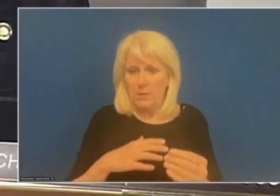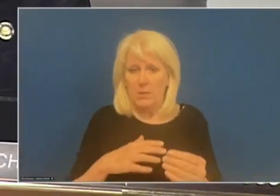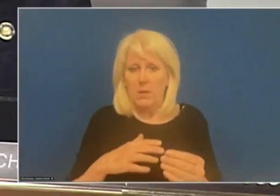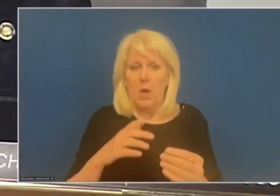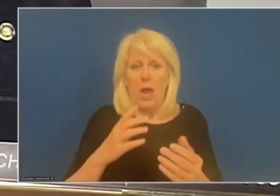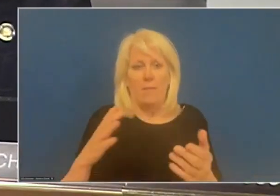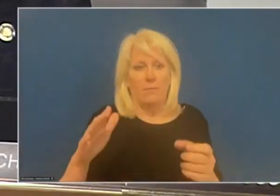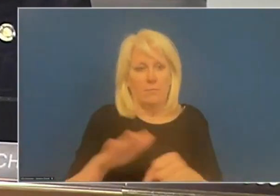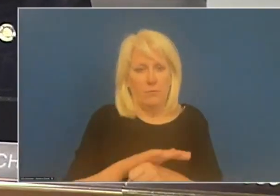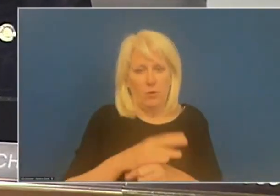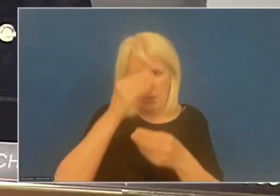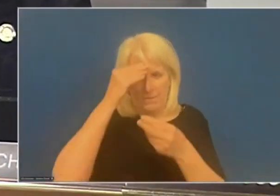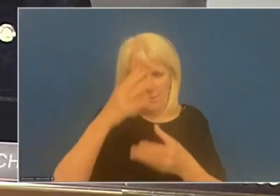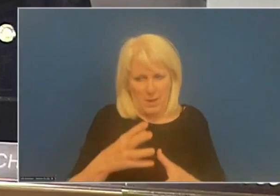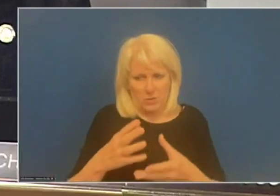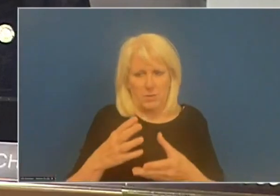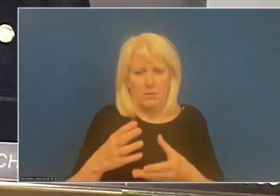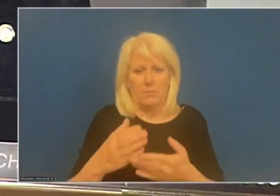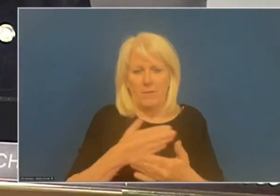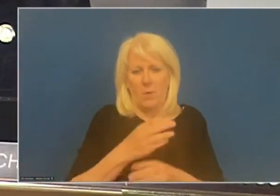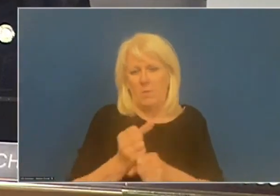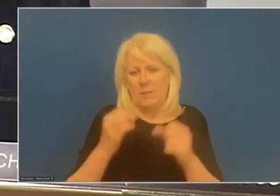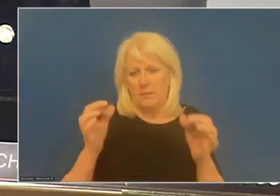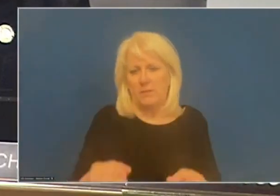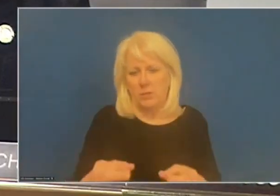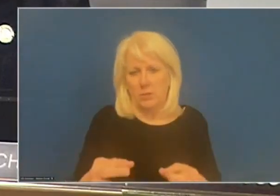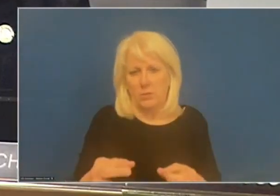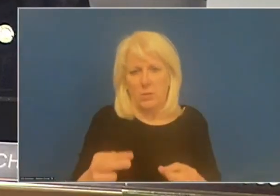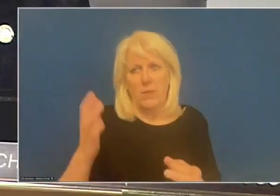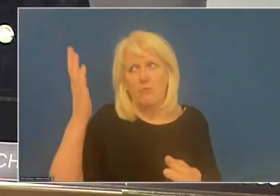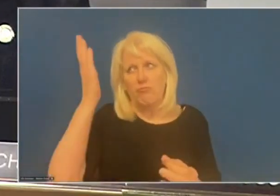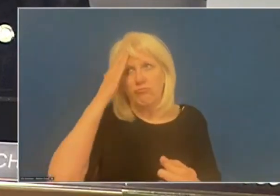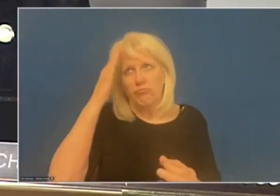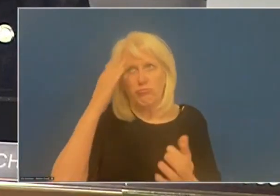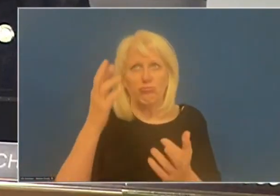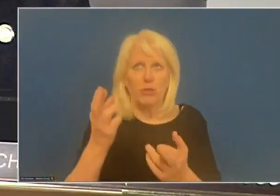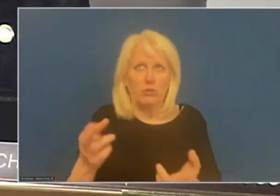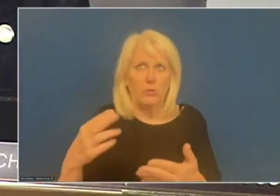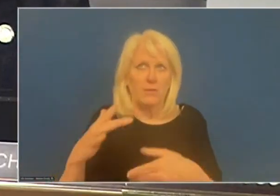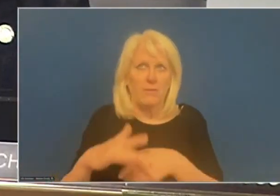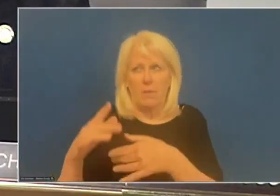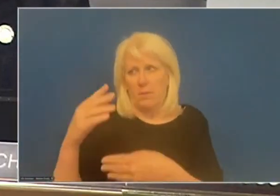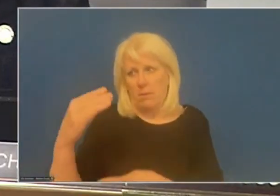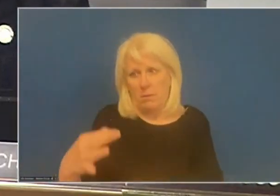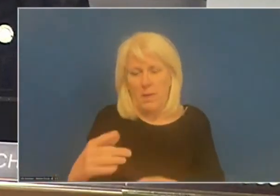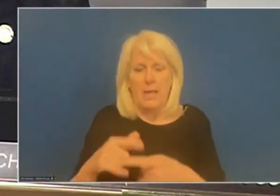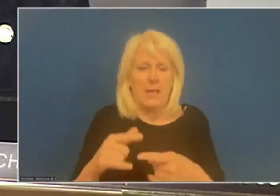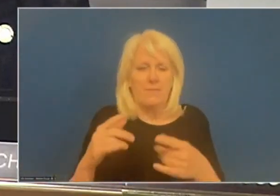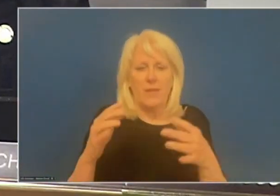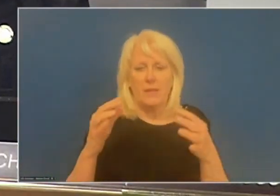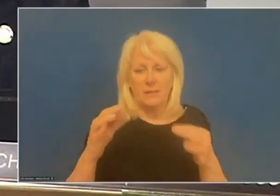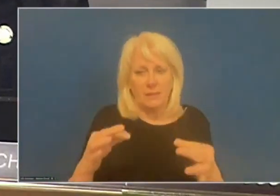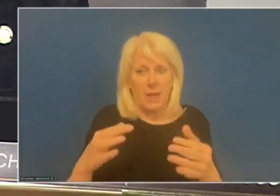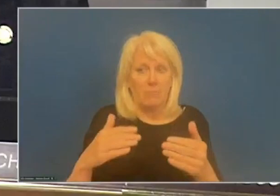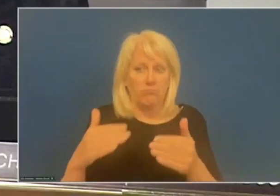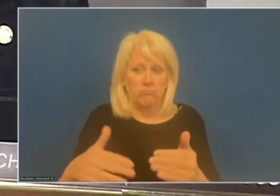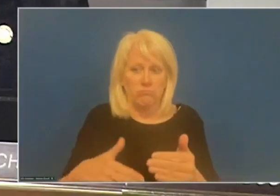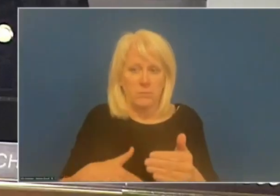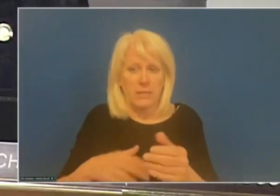decision possible with the full awareness of the resources available to them should they choose to carry a pregnancy to